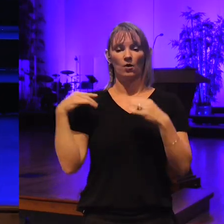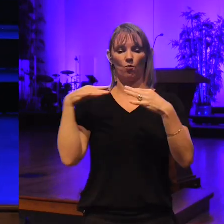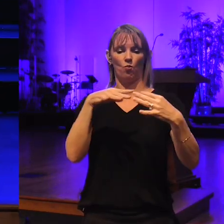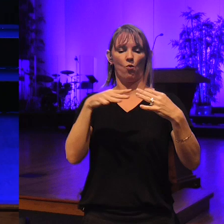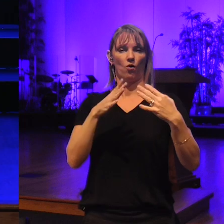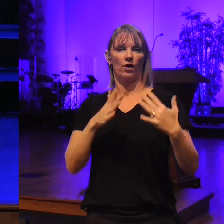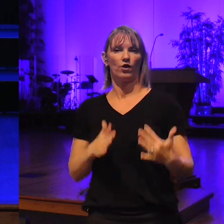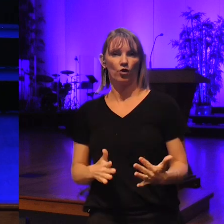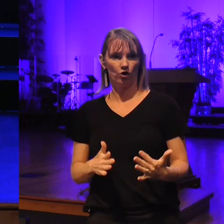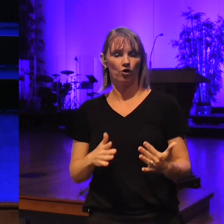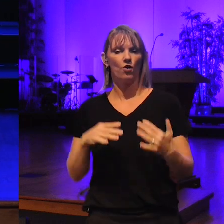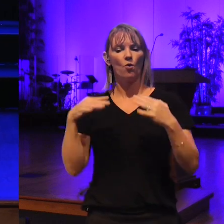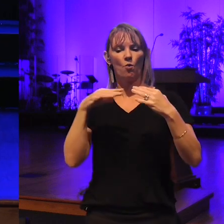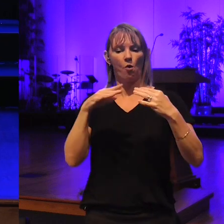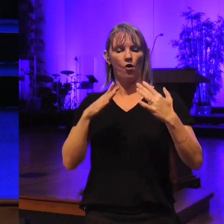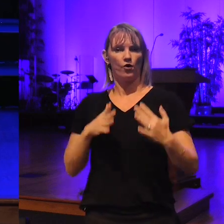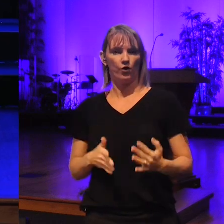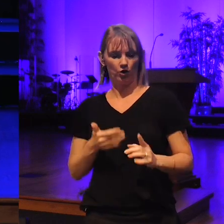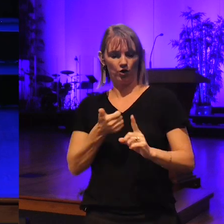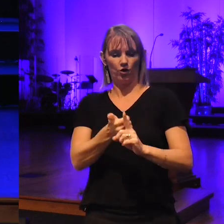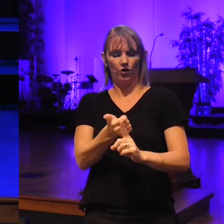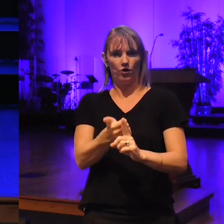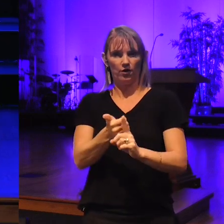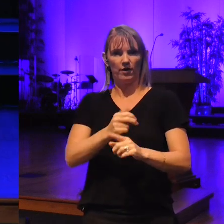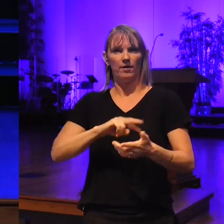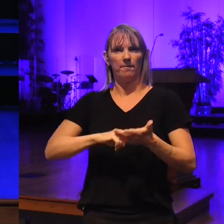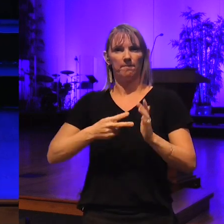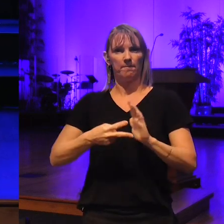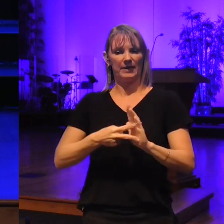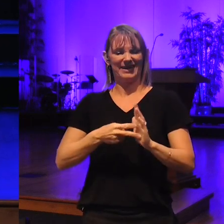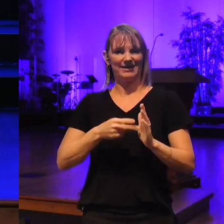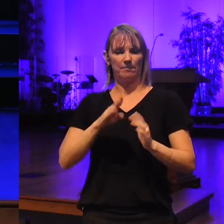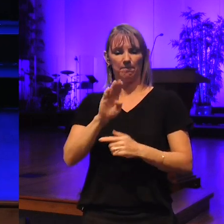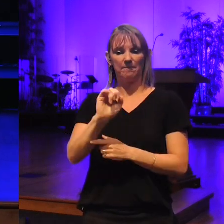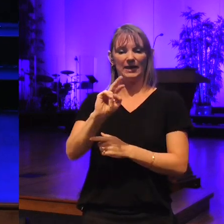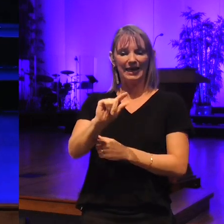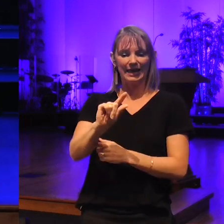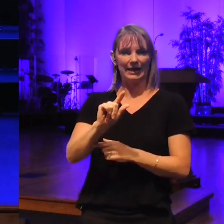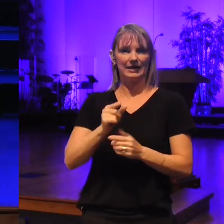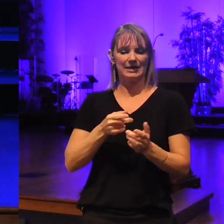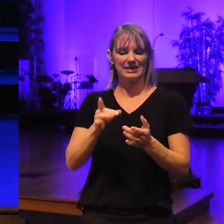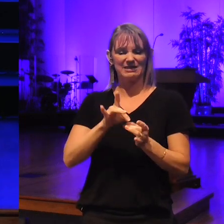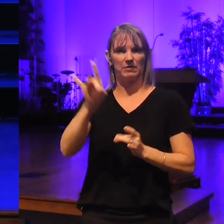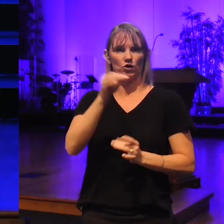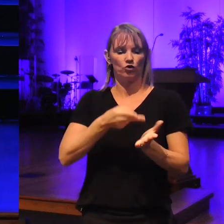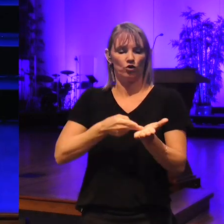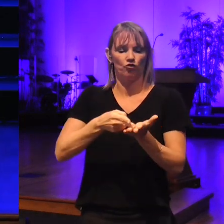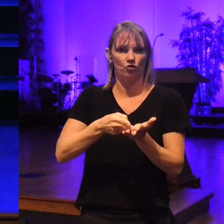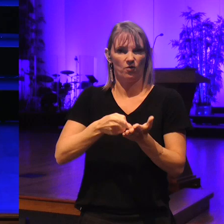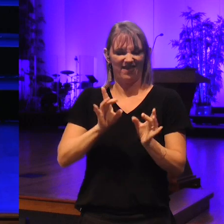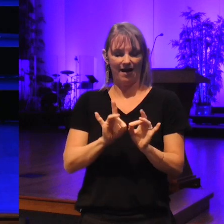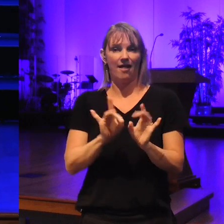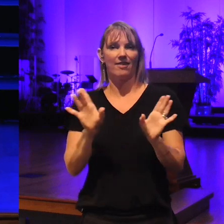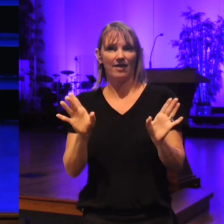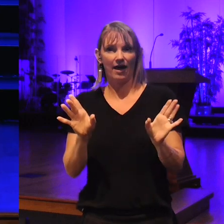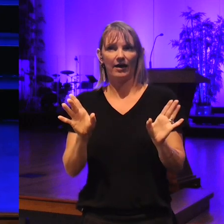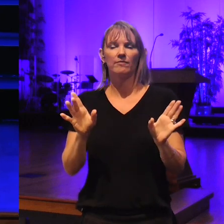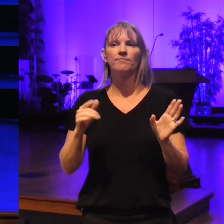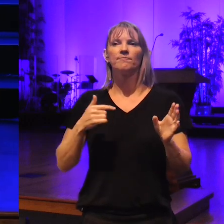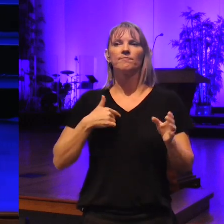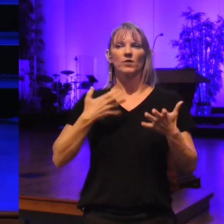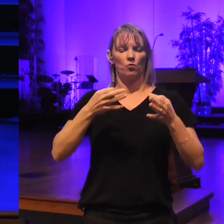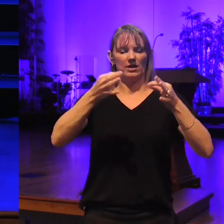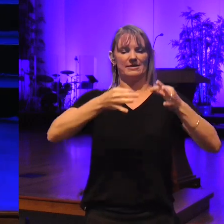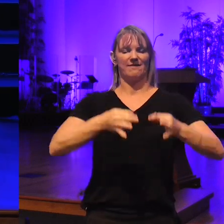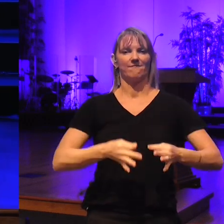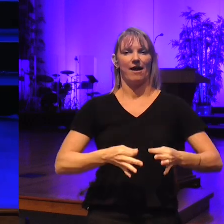warrior is being a spiritual truth, a light. And I just want to